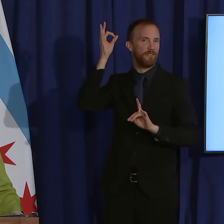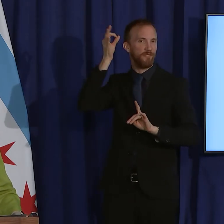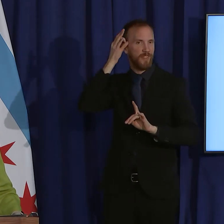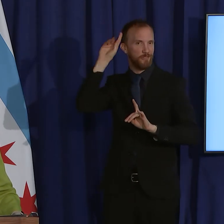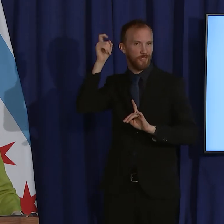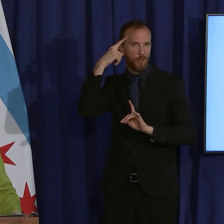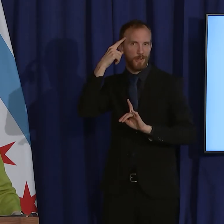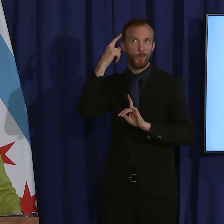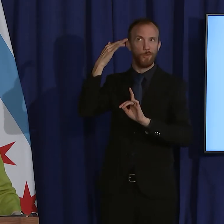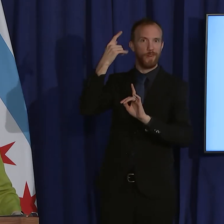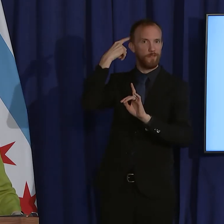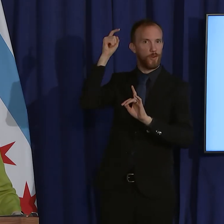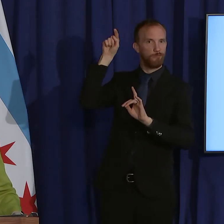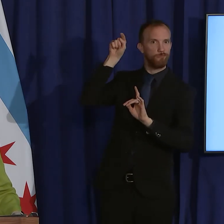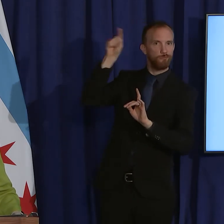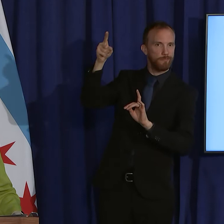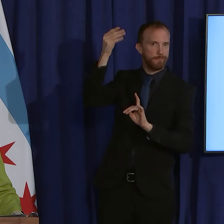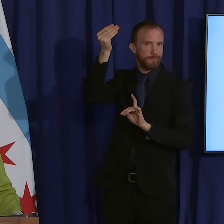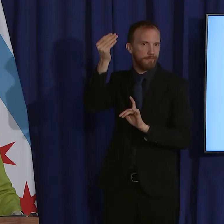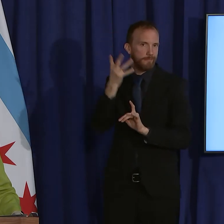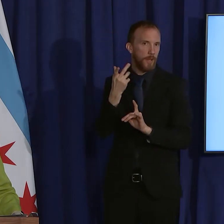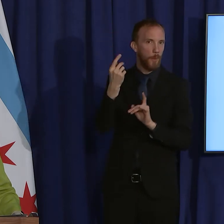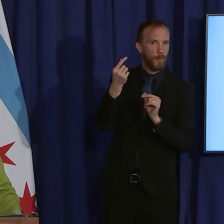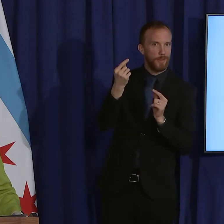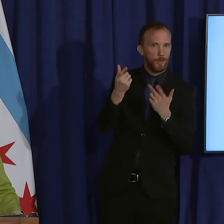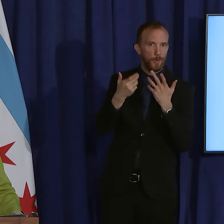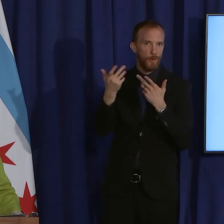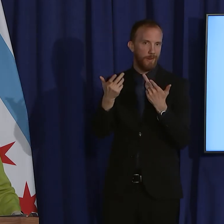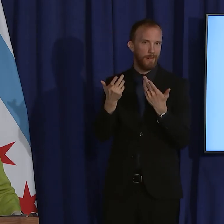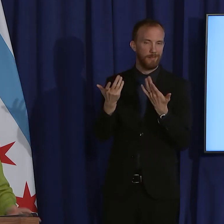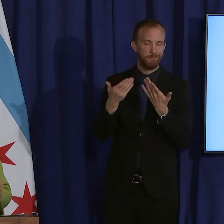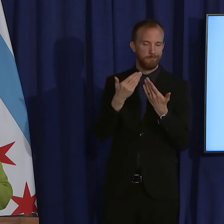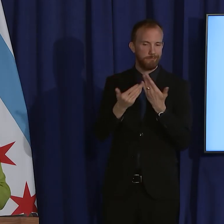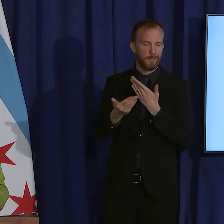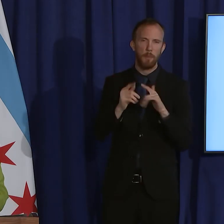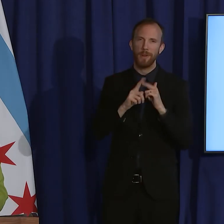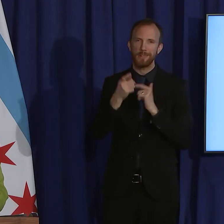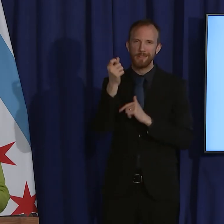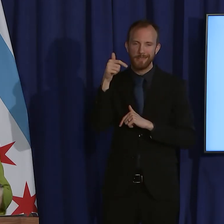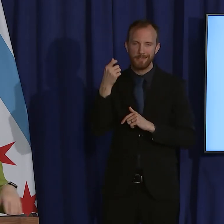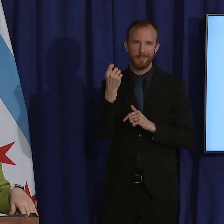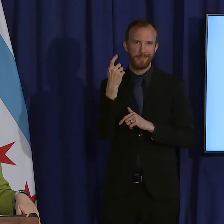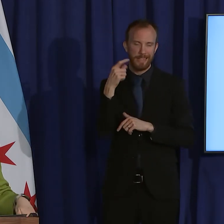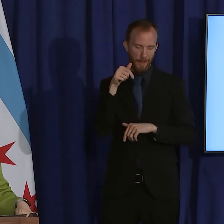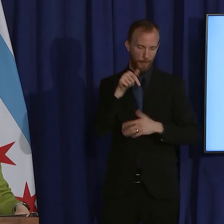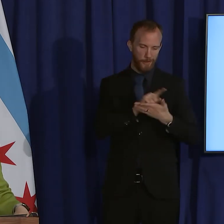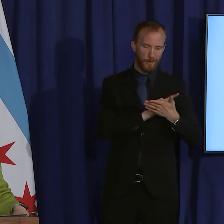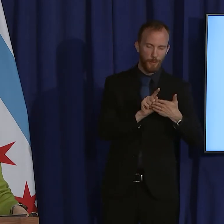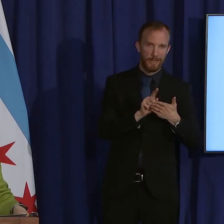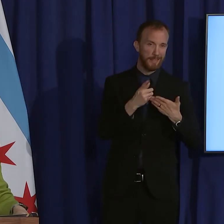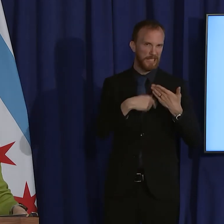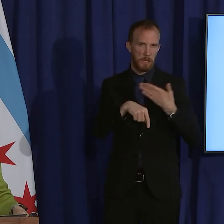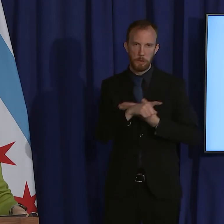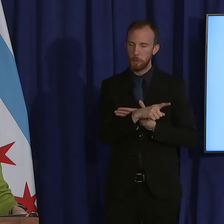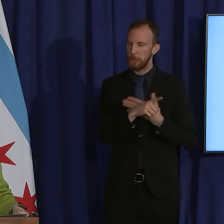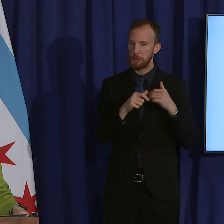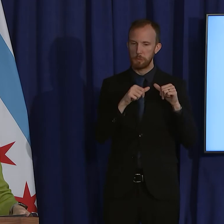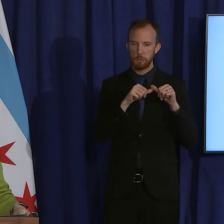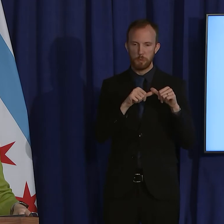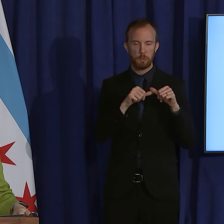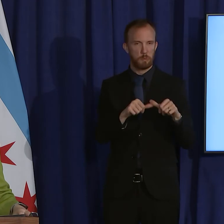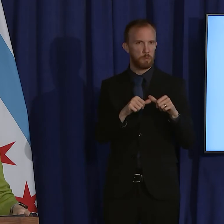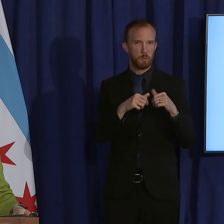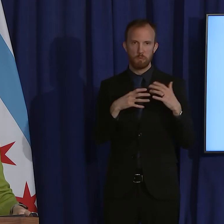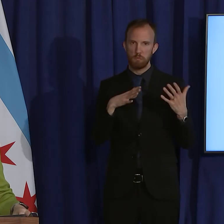about timing and next steps there, but it does not affect anything for the next week. We have paused Johnson & Johnson appointment making right